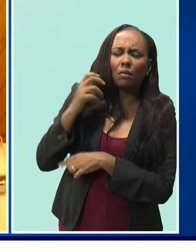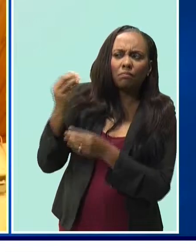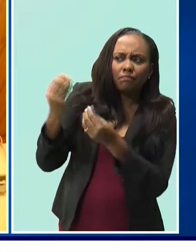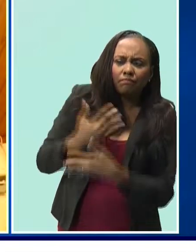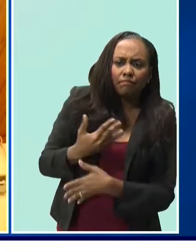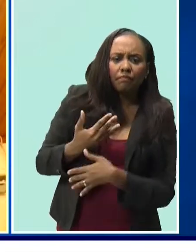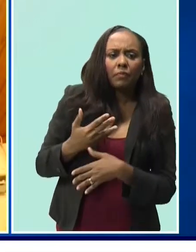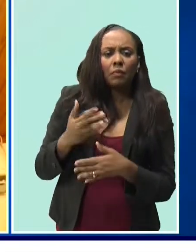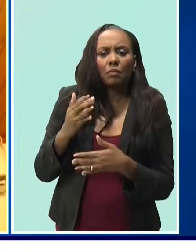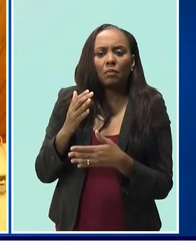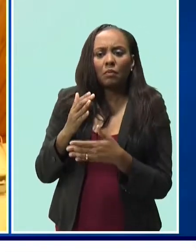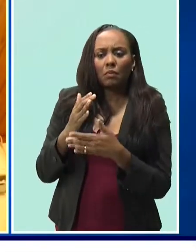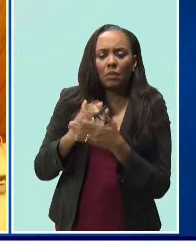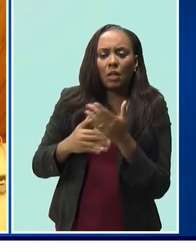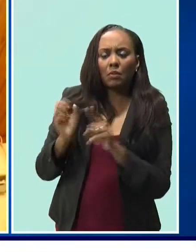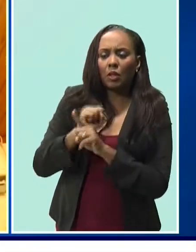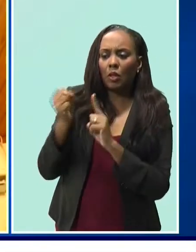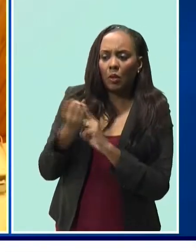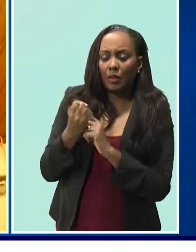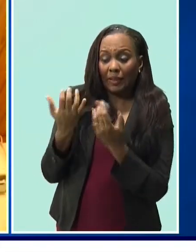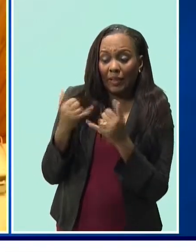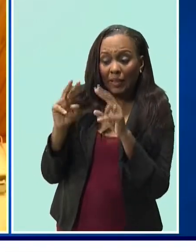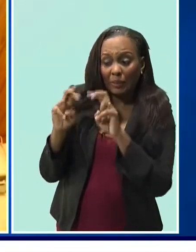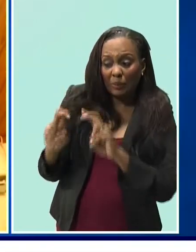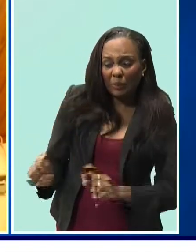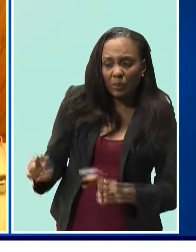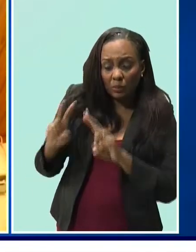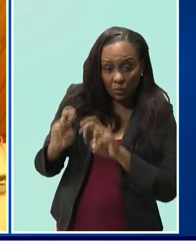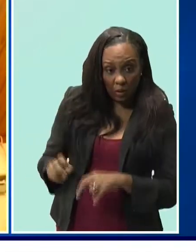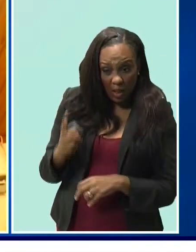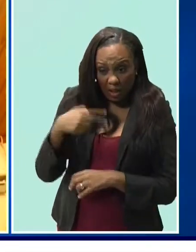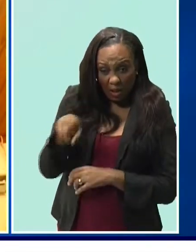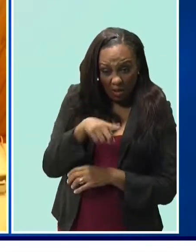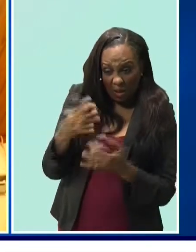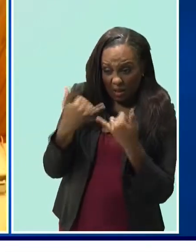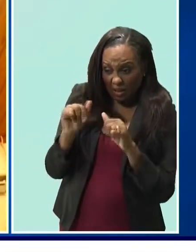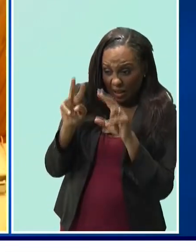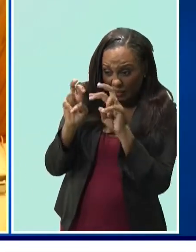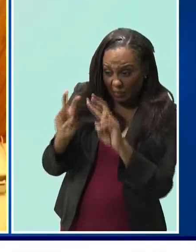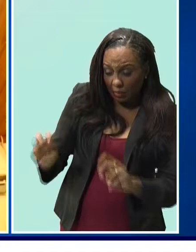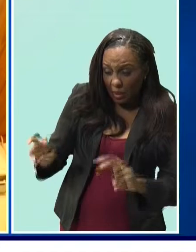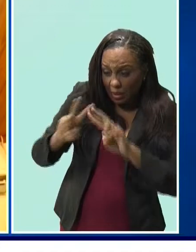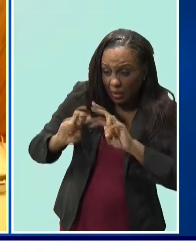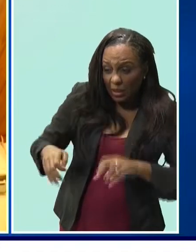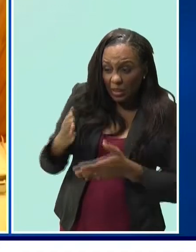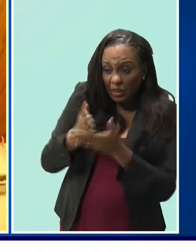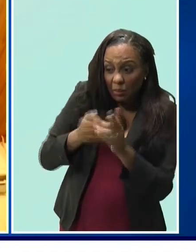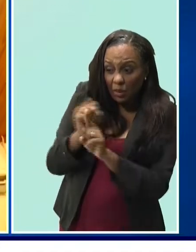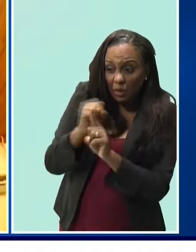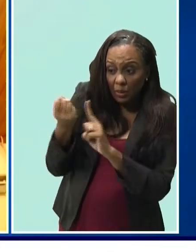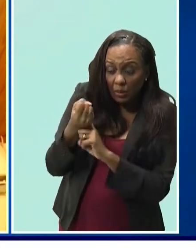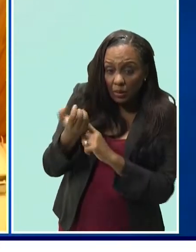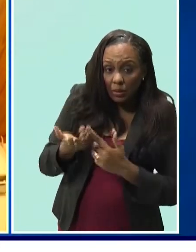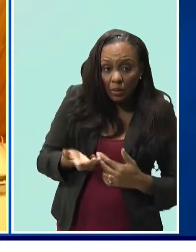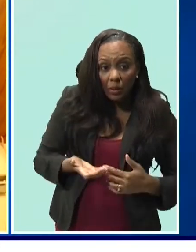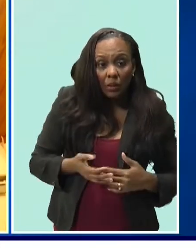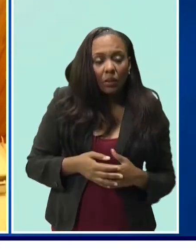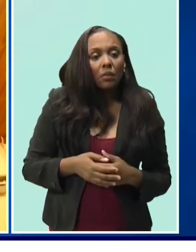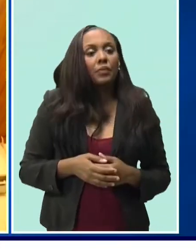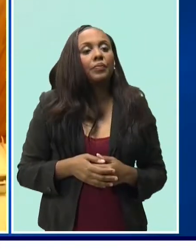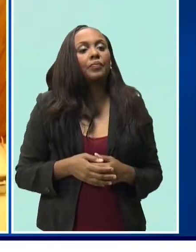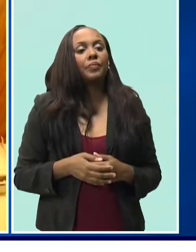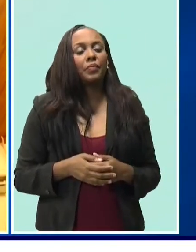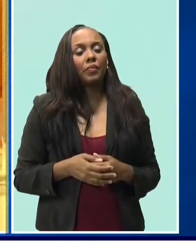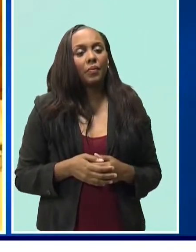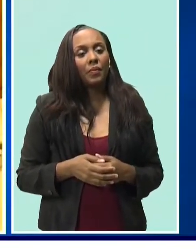under investigation. How far have we gotten with those investigations, and what can you tell us about those investigations?